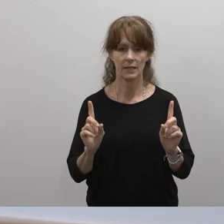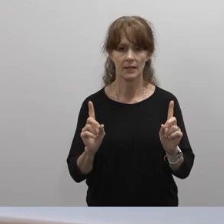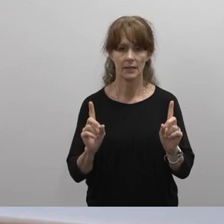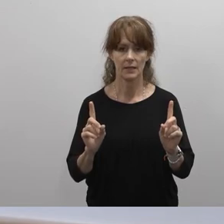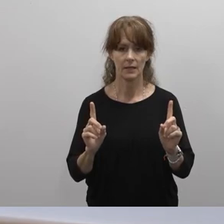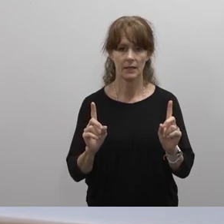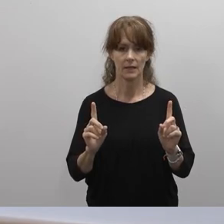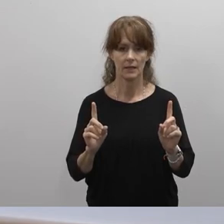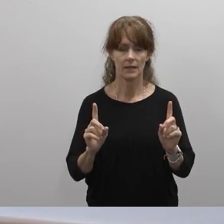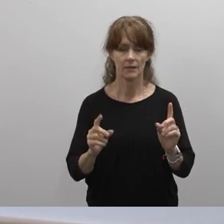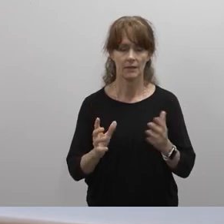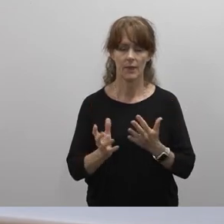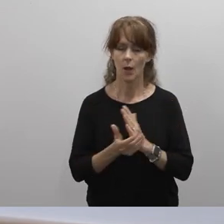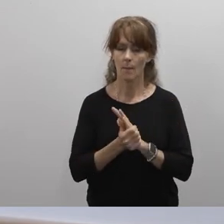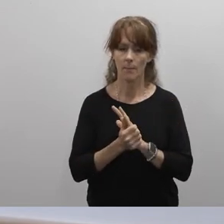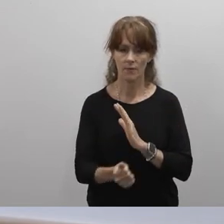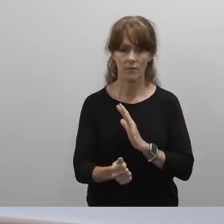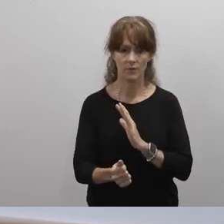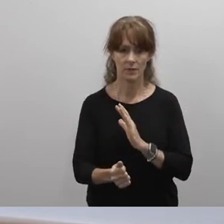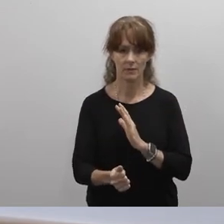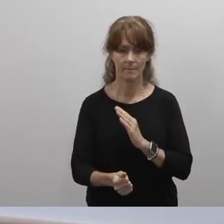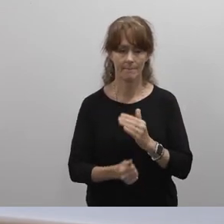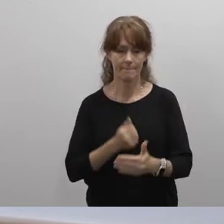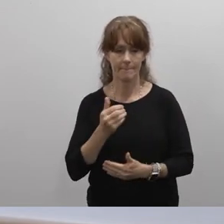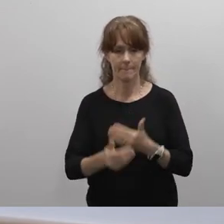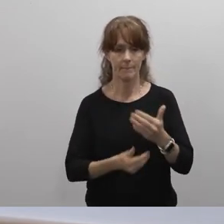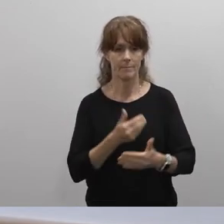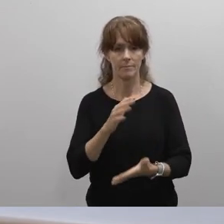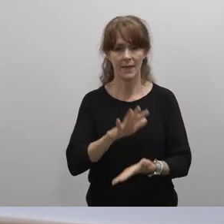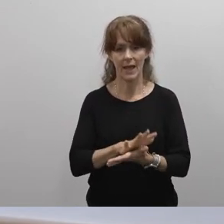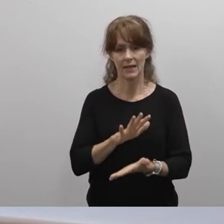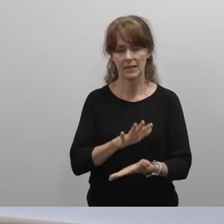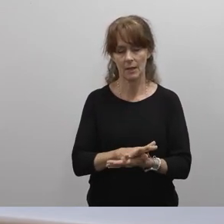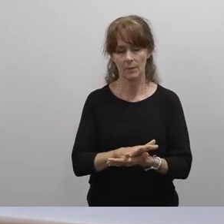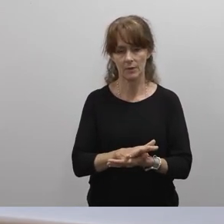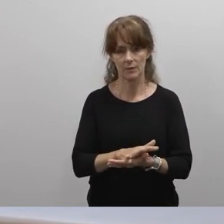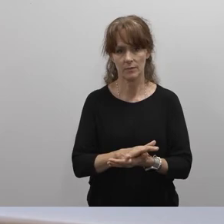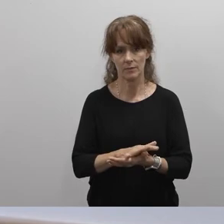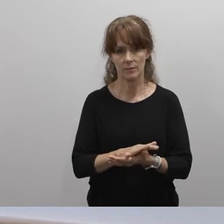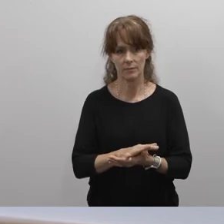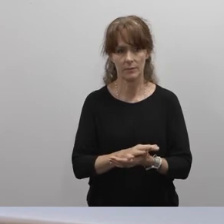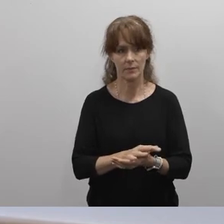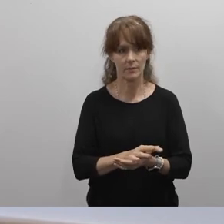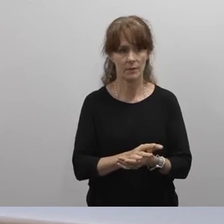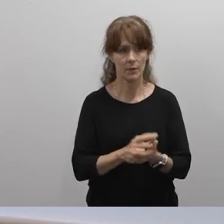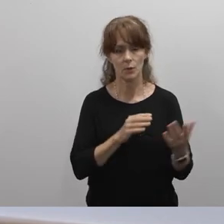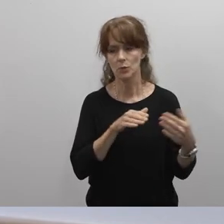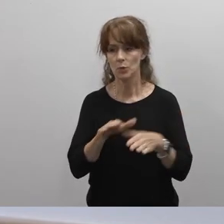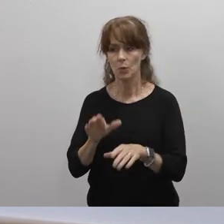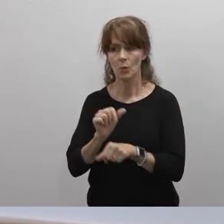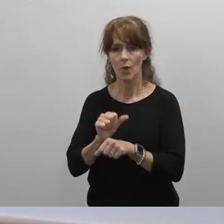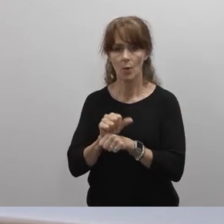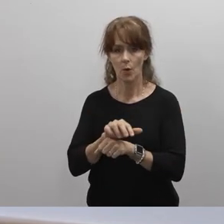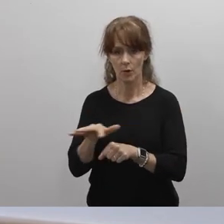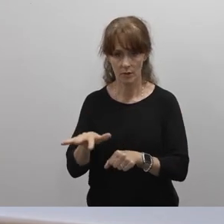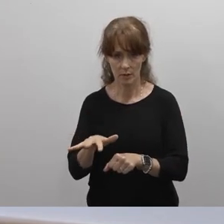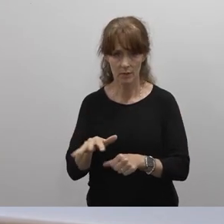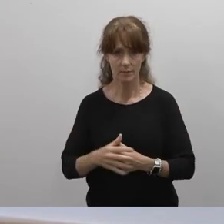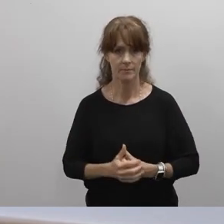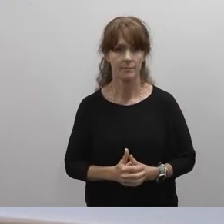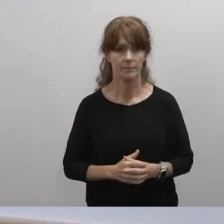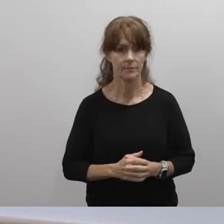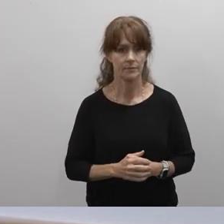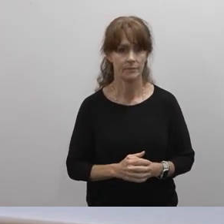that they're proficient in moving forward academically or into the workforce. And that's